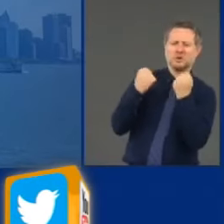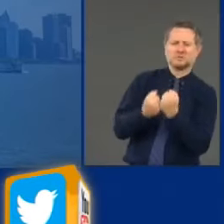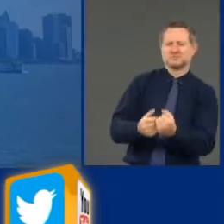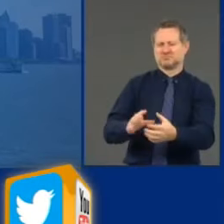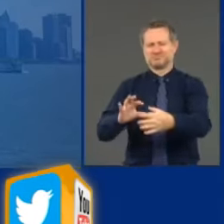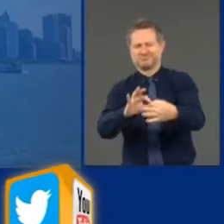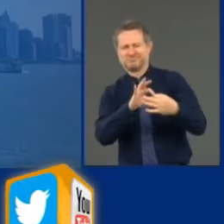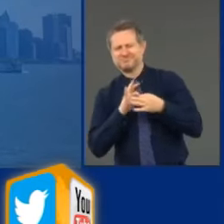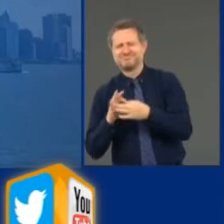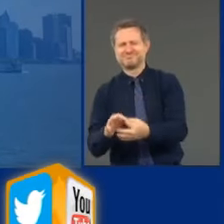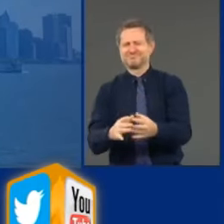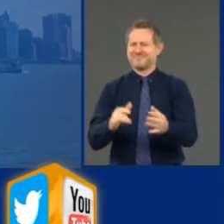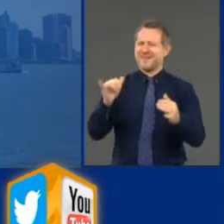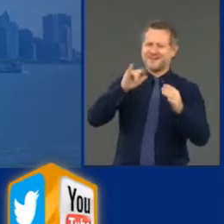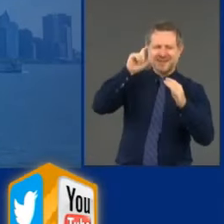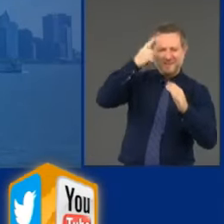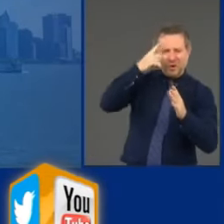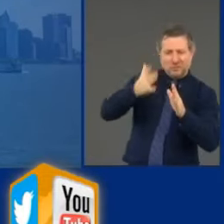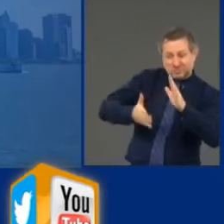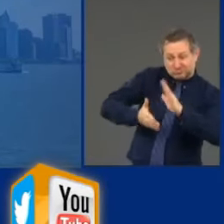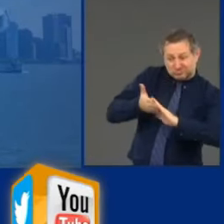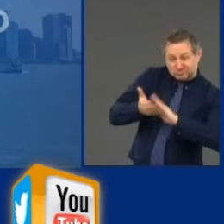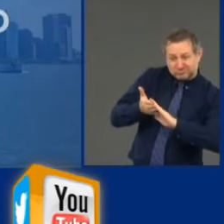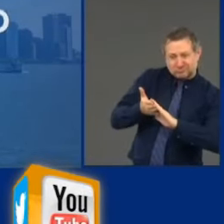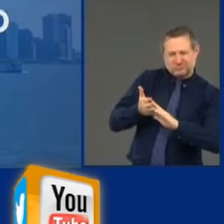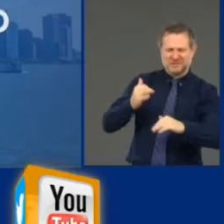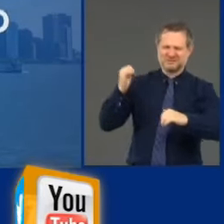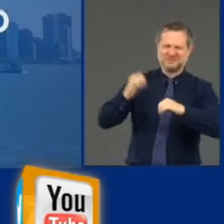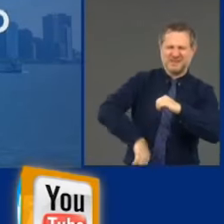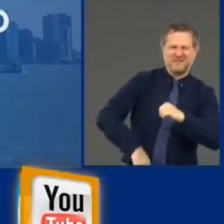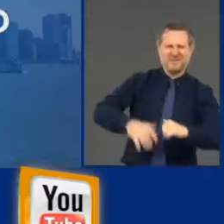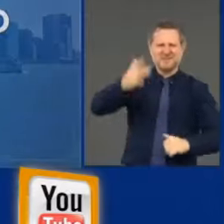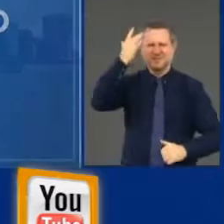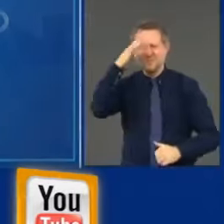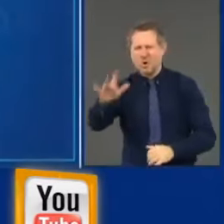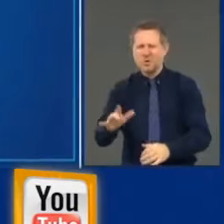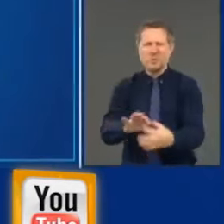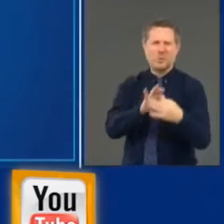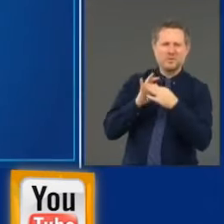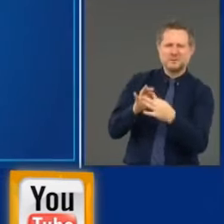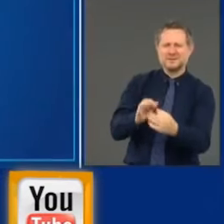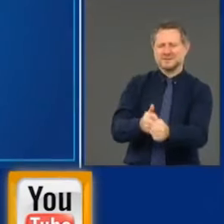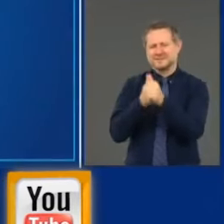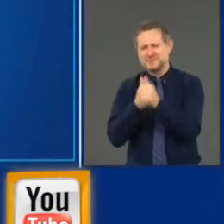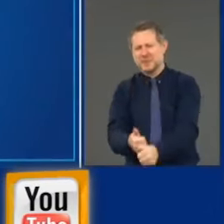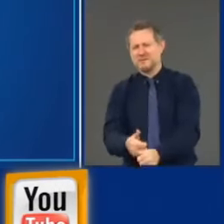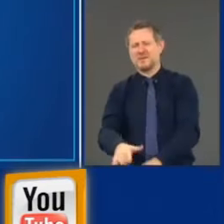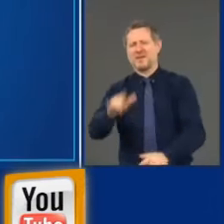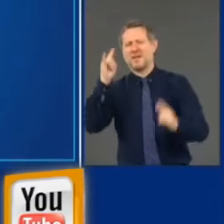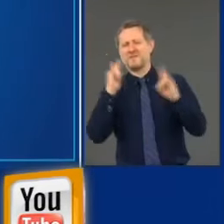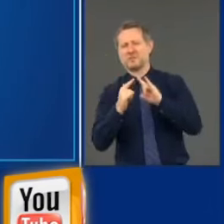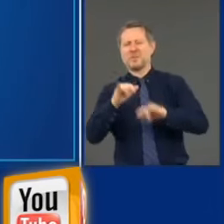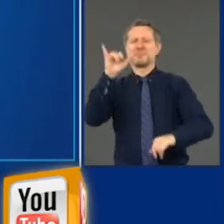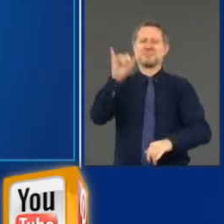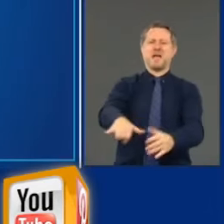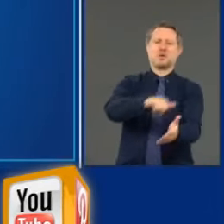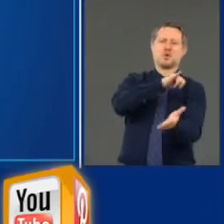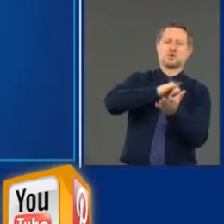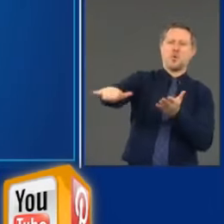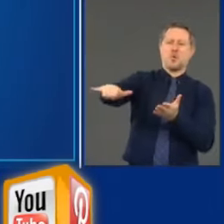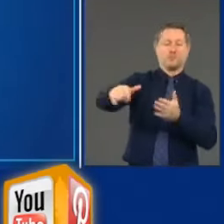and as a government. To be smart, to be united, to be disciplined, to be loving. That's New York.